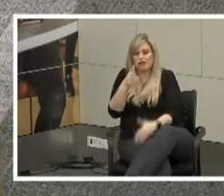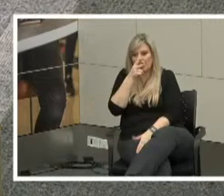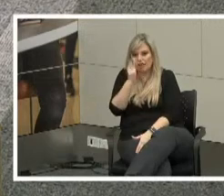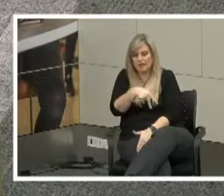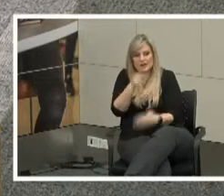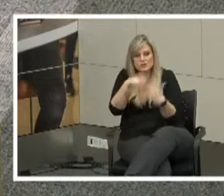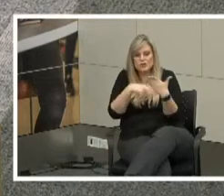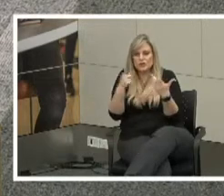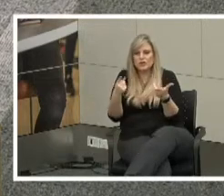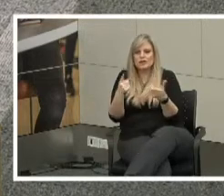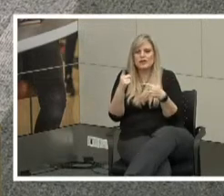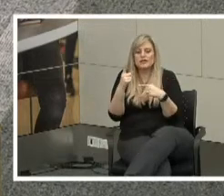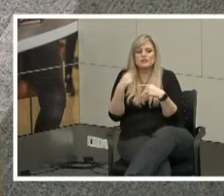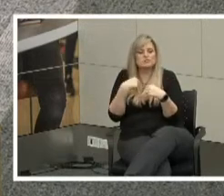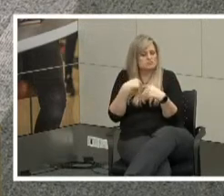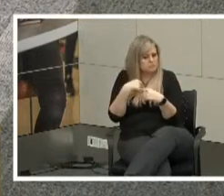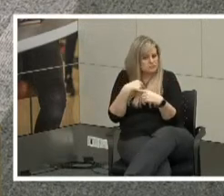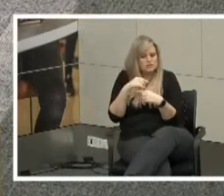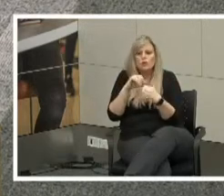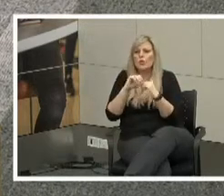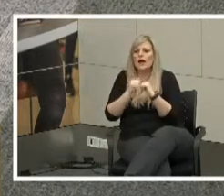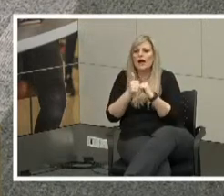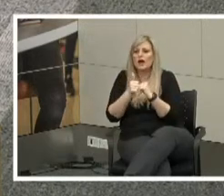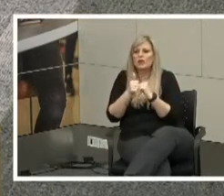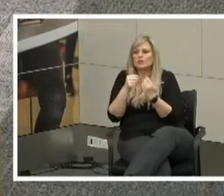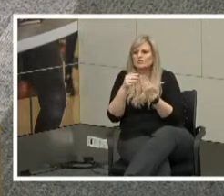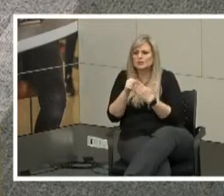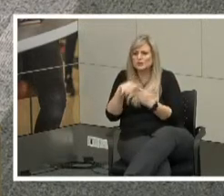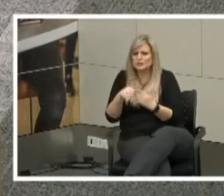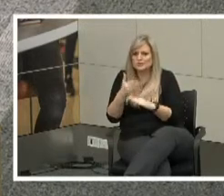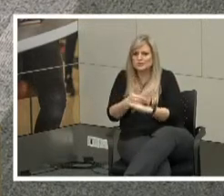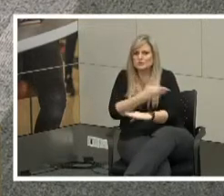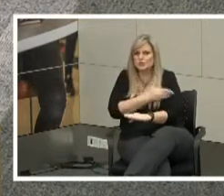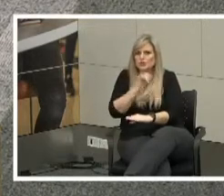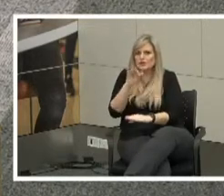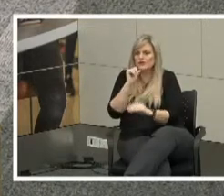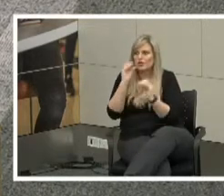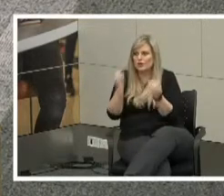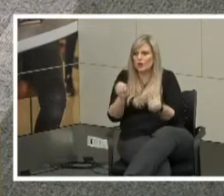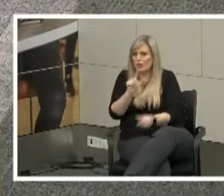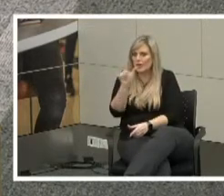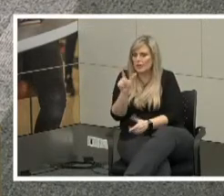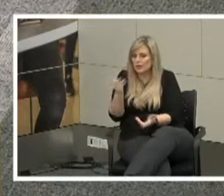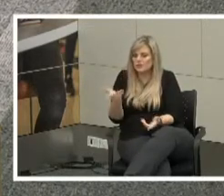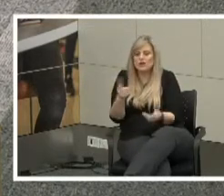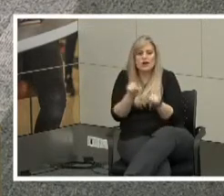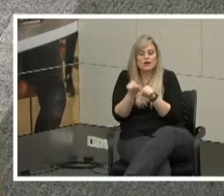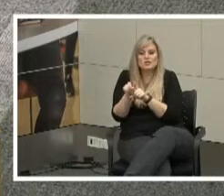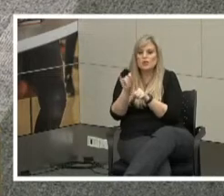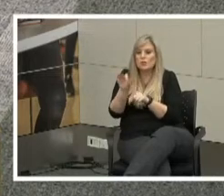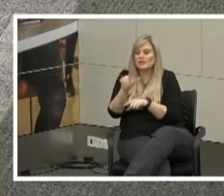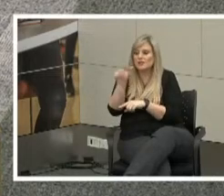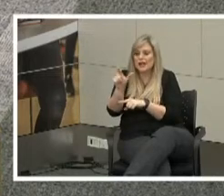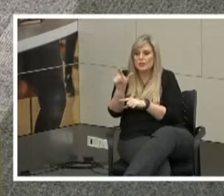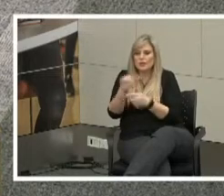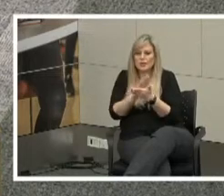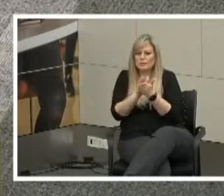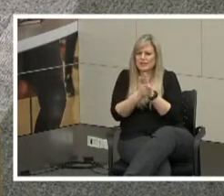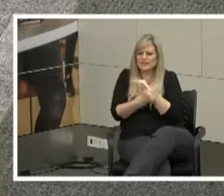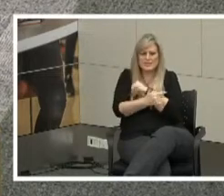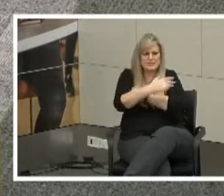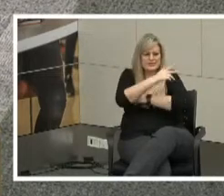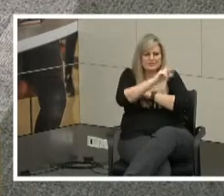teachers can't calm them to read aloud how are these students supposed to get better when there are no libraries for practicing additionally when libraries become detention zones students